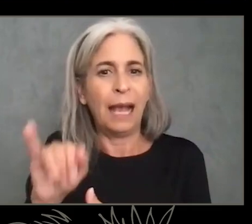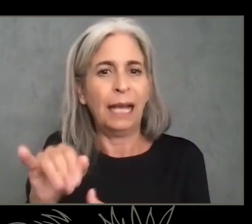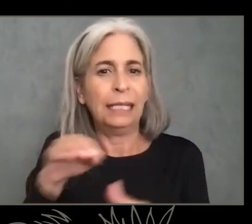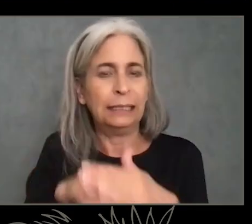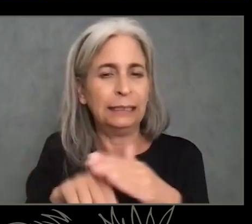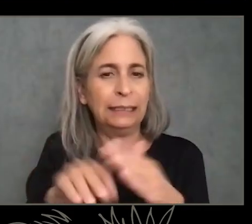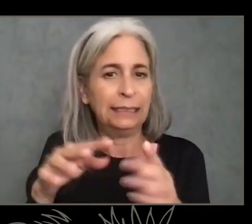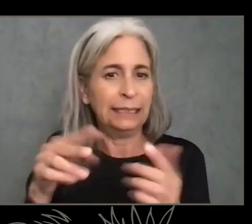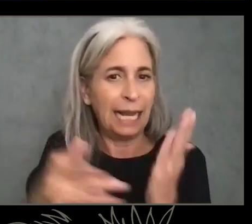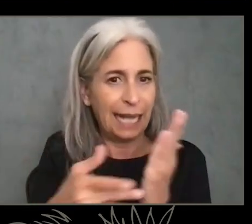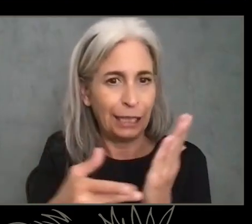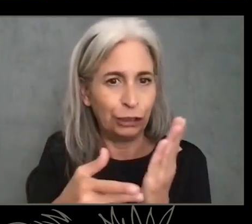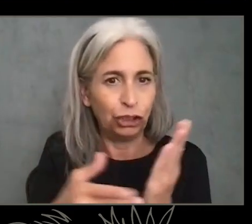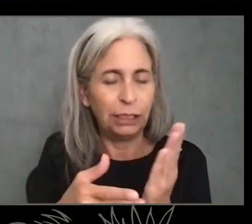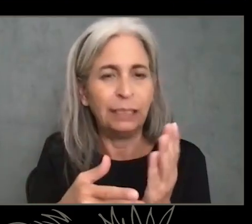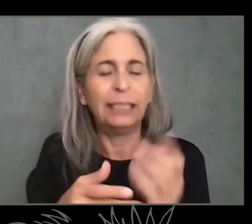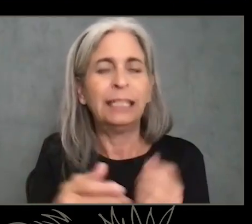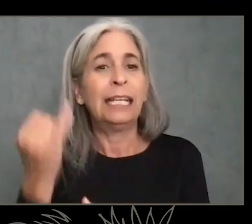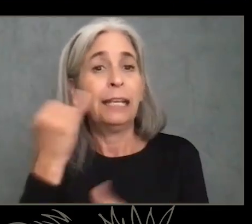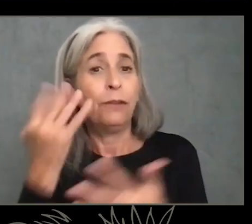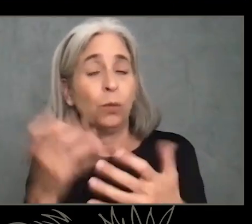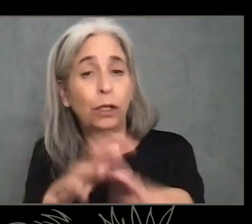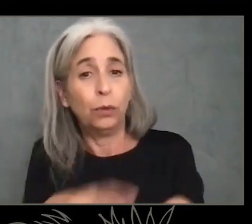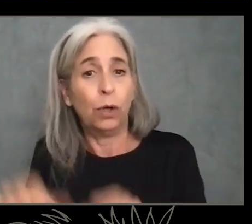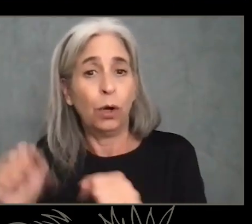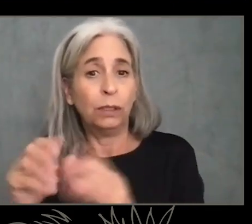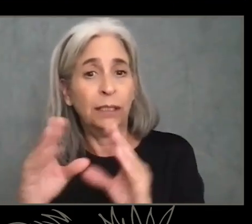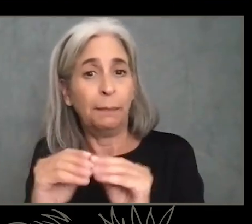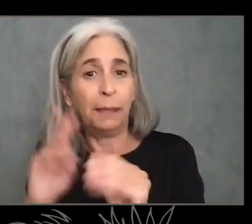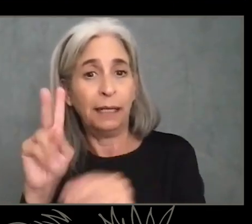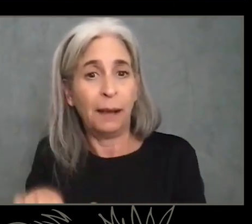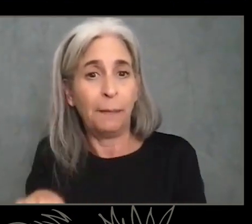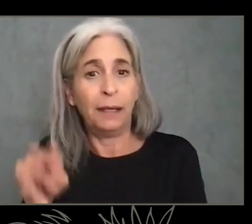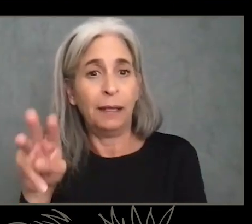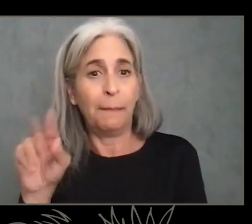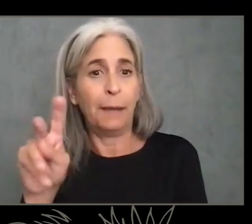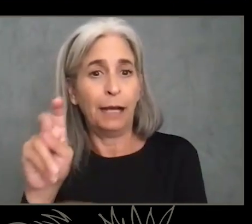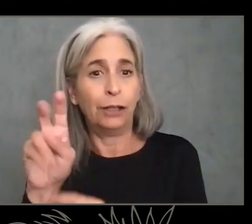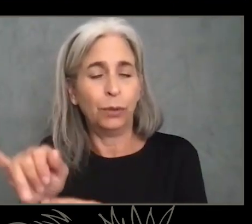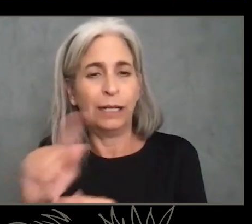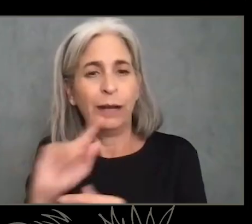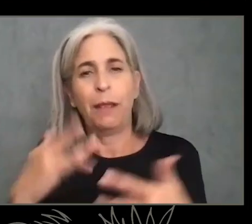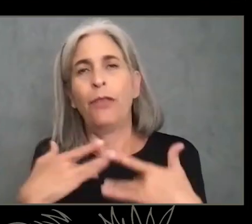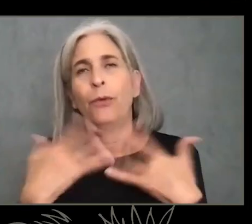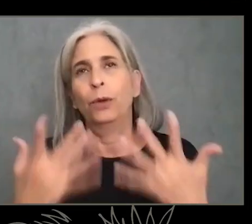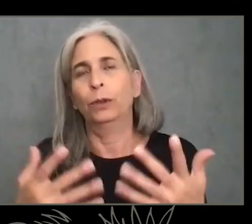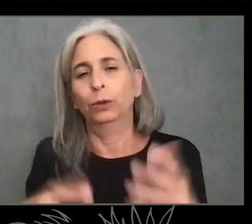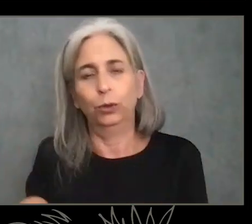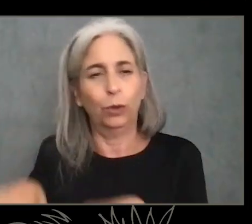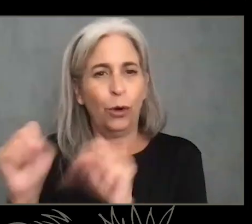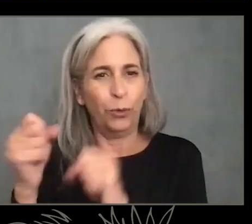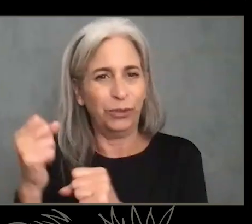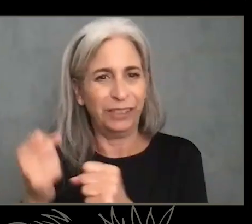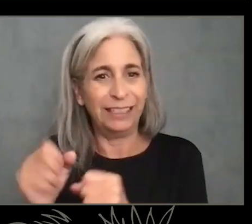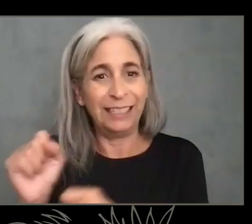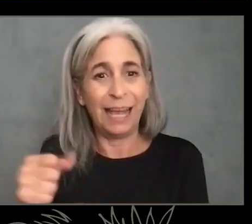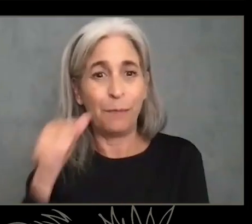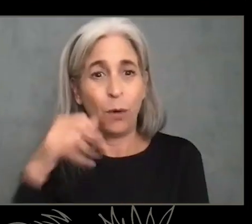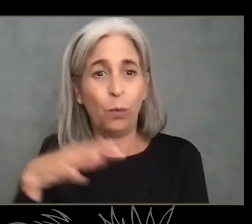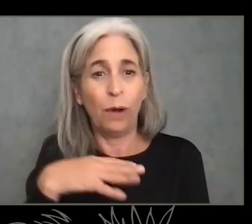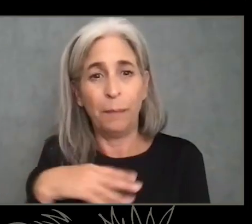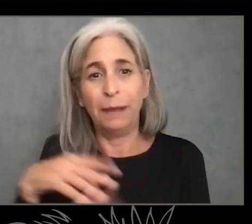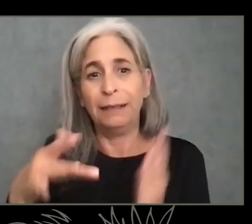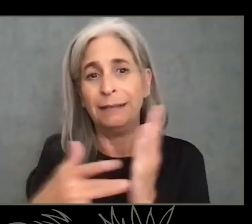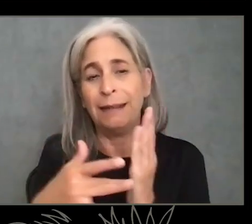various meetups in my city. So if you ever want to host a meetup in Monterrey, I'll be delighted to host it. And yeah, a Women